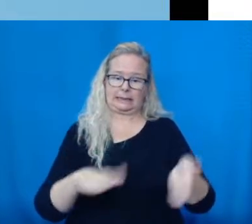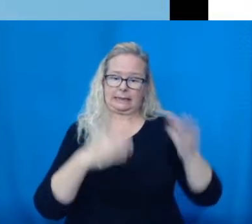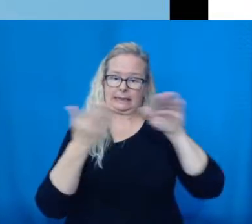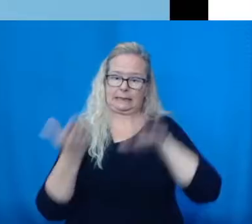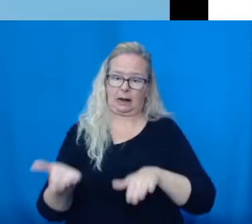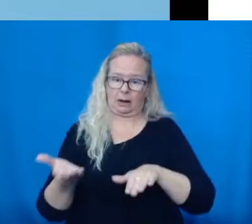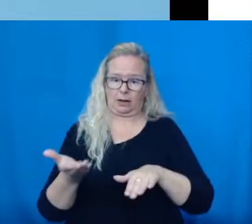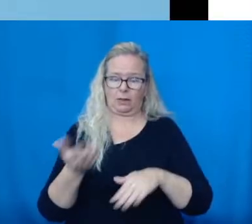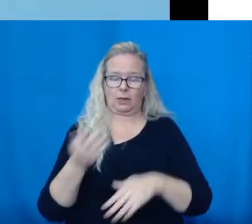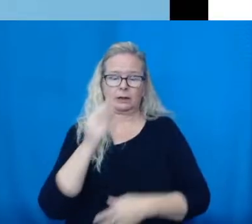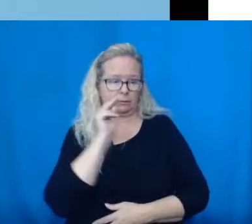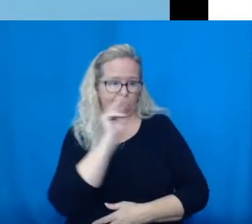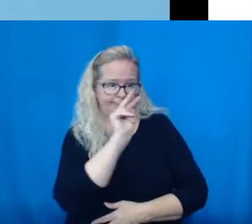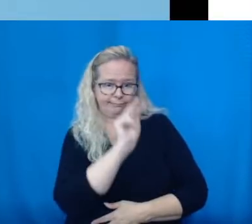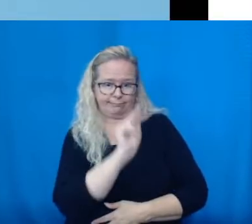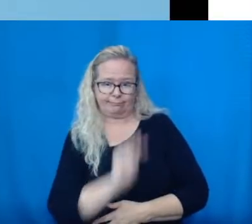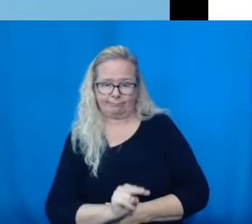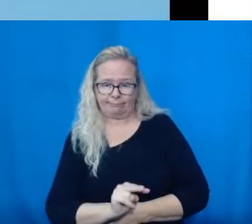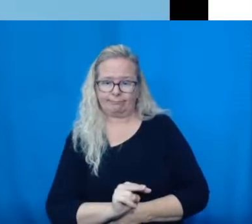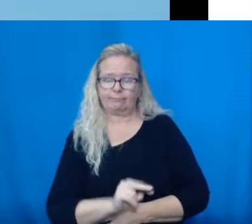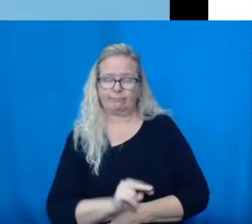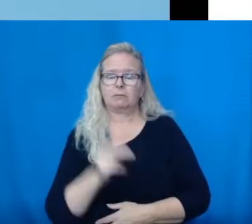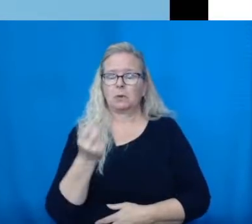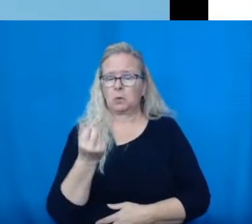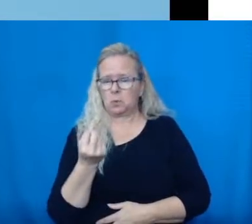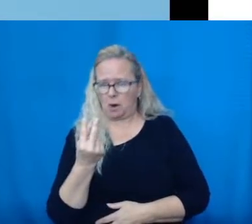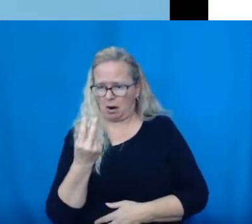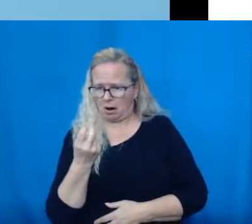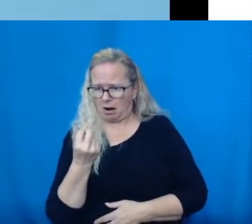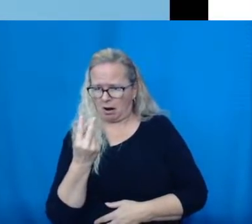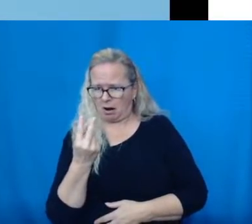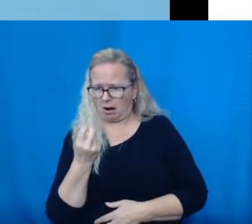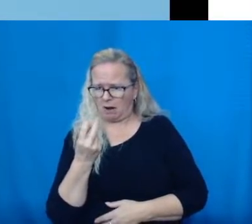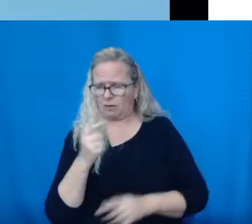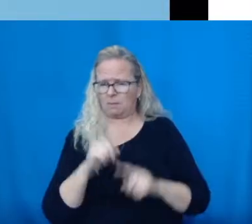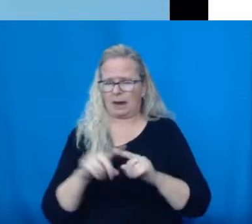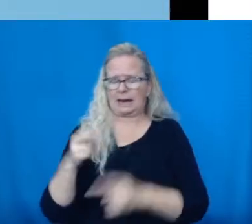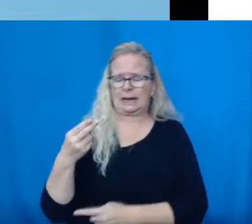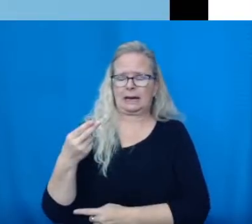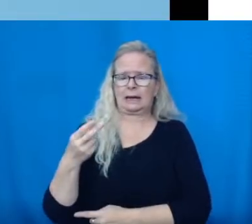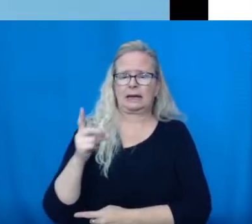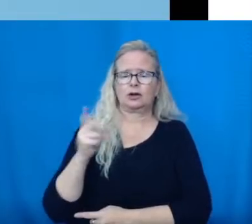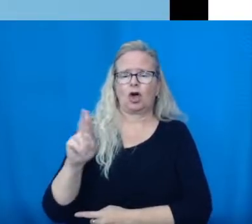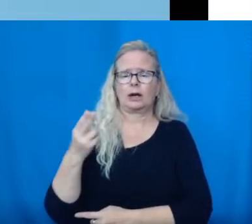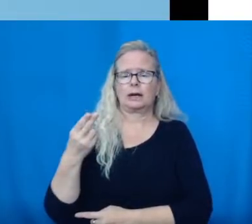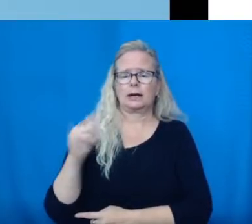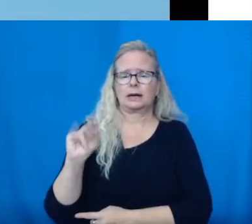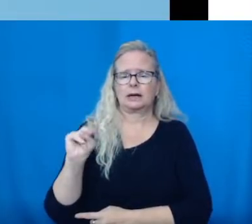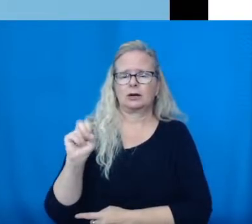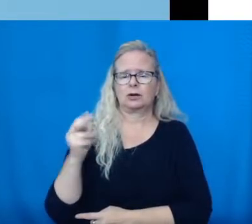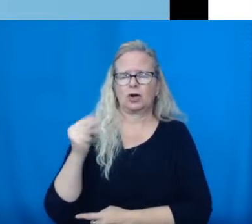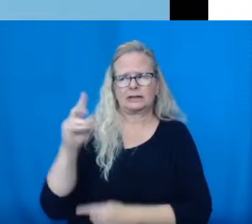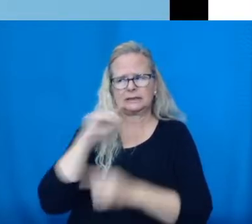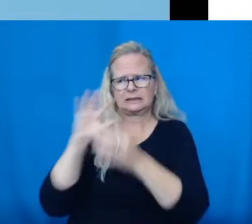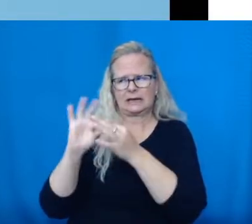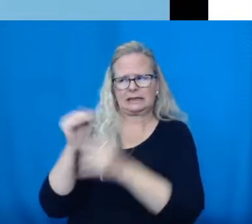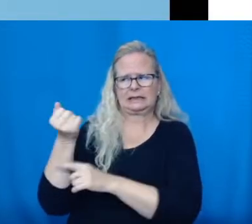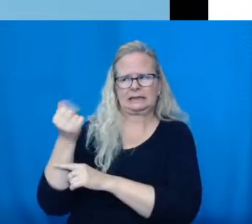the 12 that we know the identifiers on. I just want to point out that there's a female from the ages 30 to 39 who died in